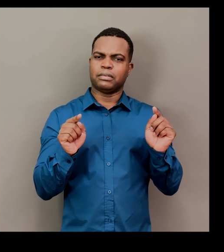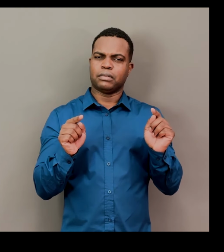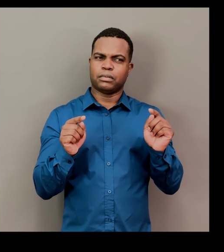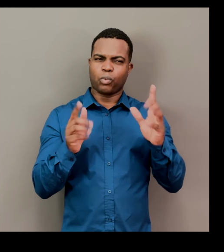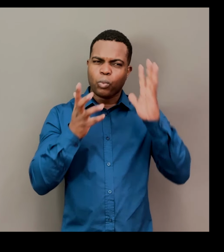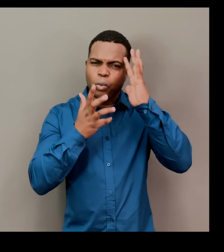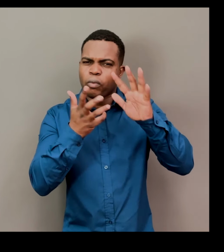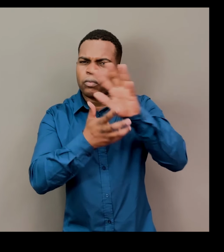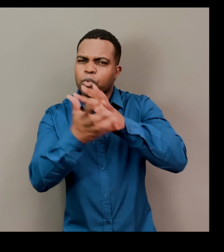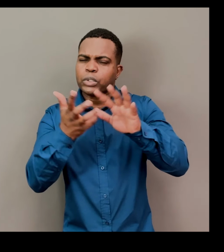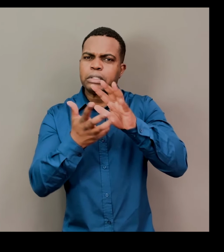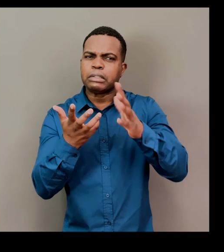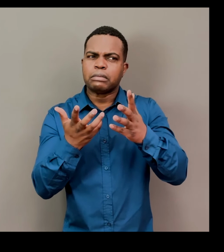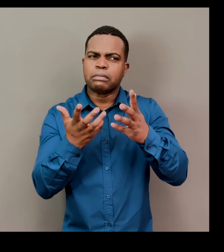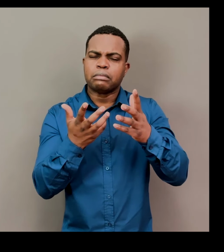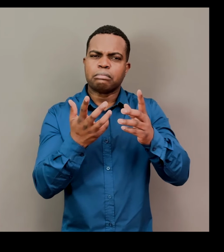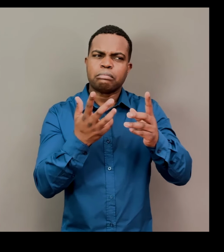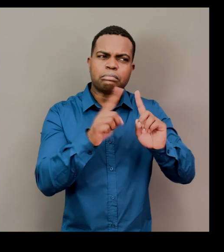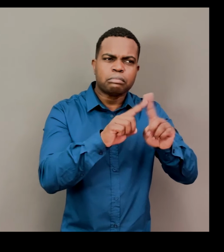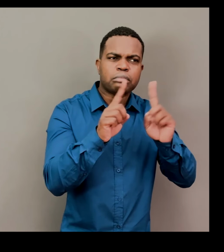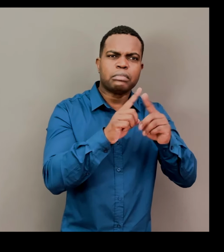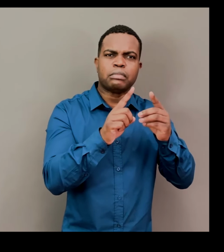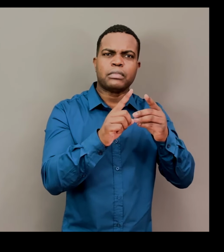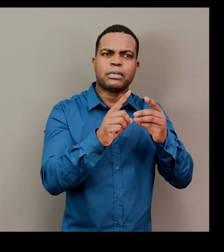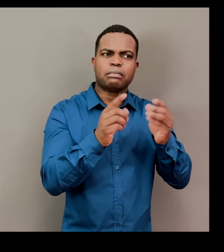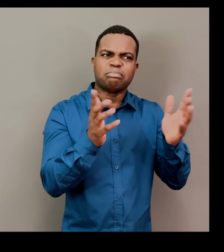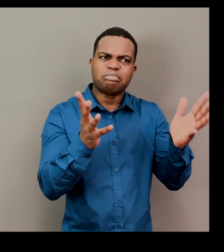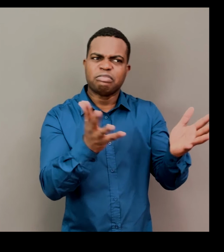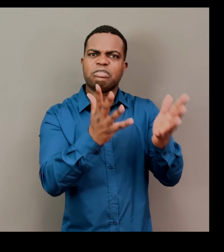and generate clicks.